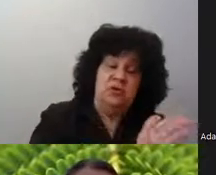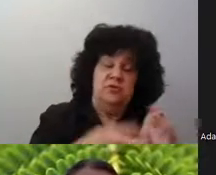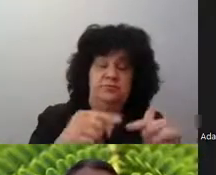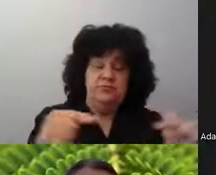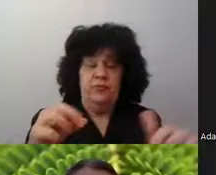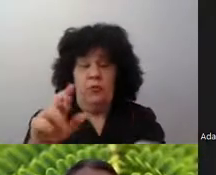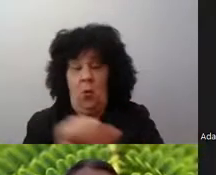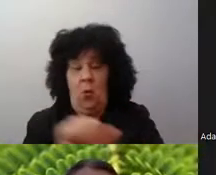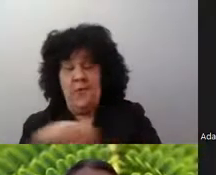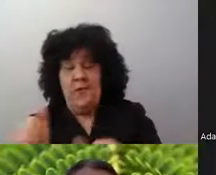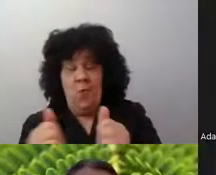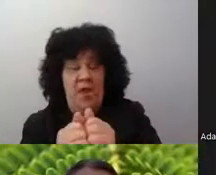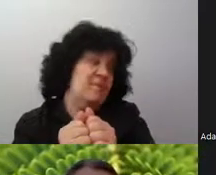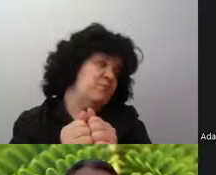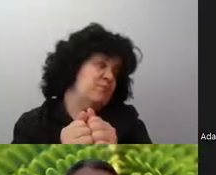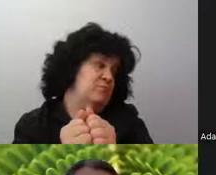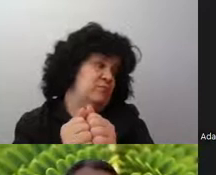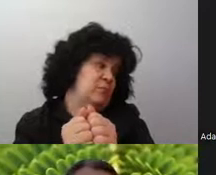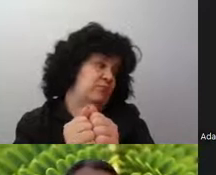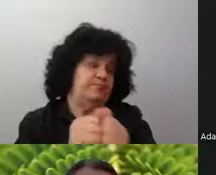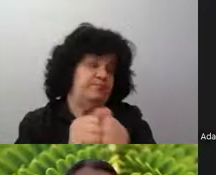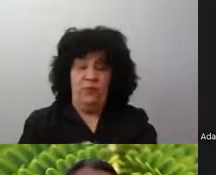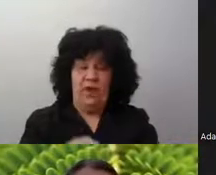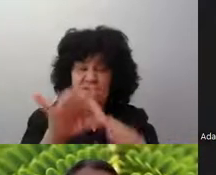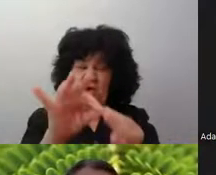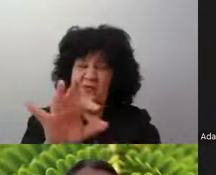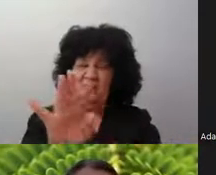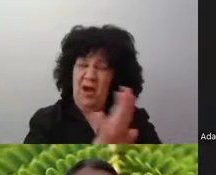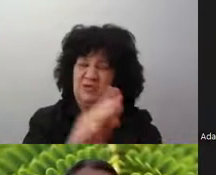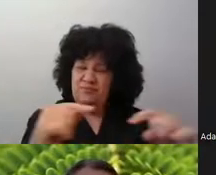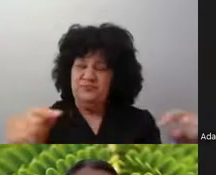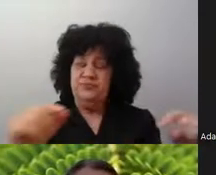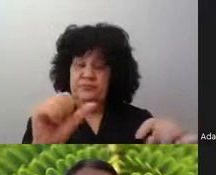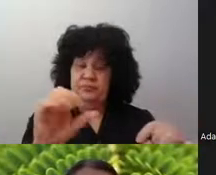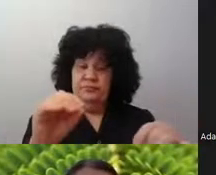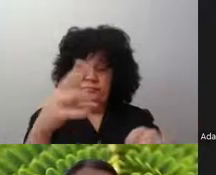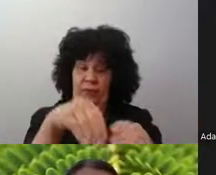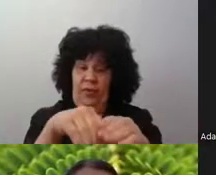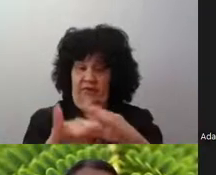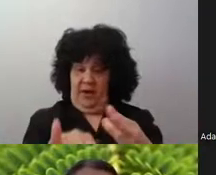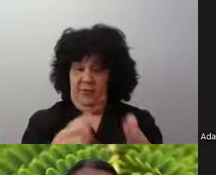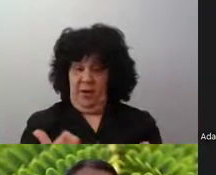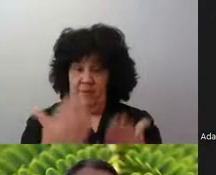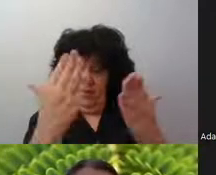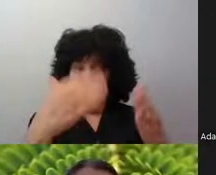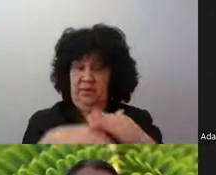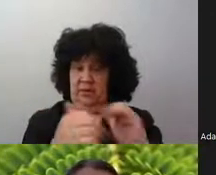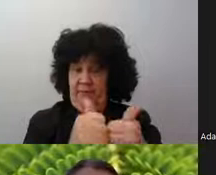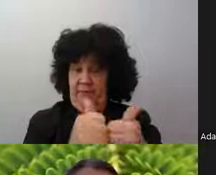with designated entity firms and so forth, right? So included in that proposal in a competitive